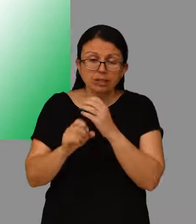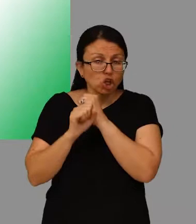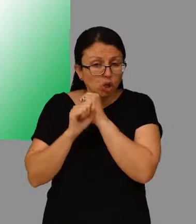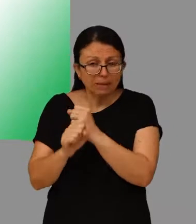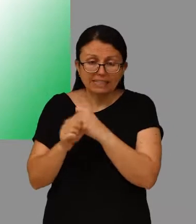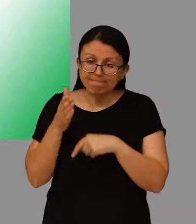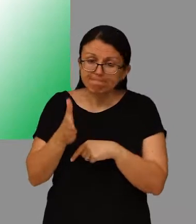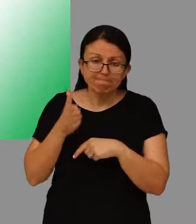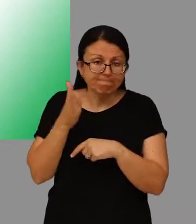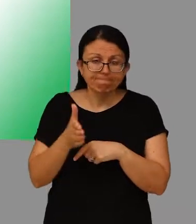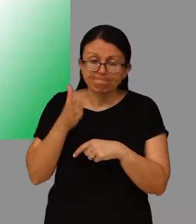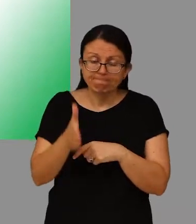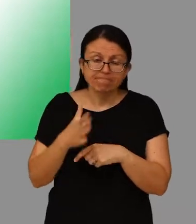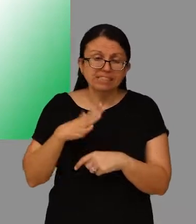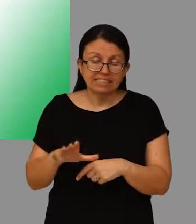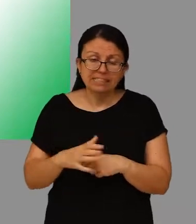to attend.